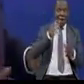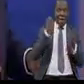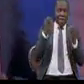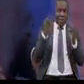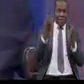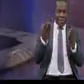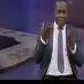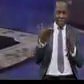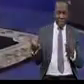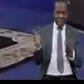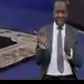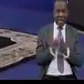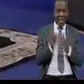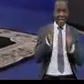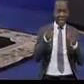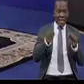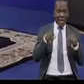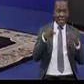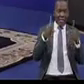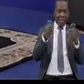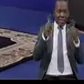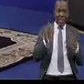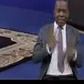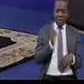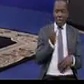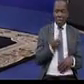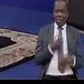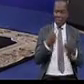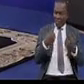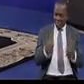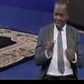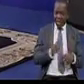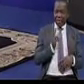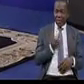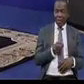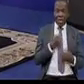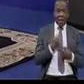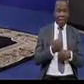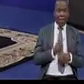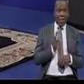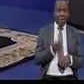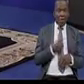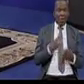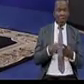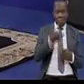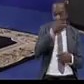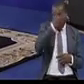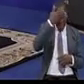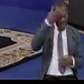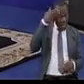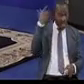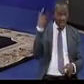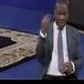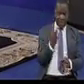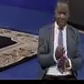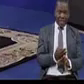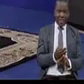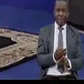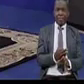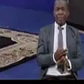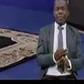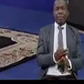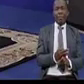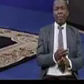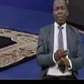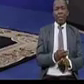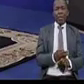will try us. And then we forget the faith. We'll say, you want to fight? Come on, I'll fight you. You want to